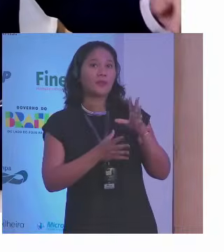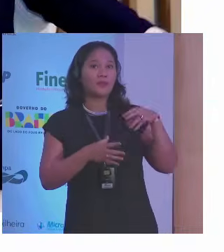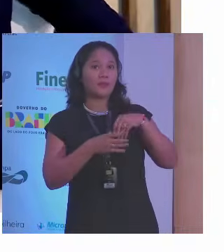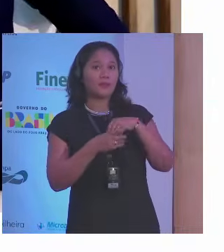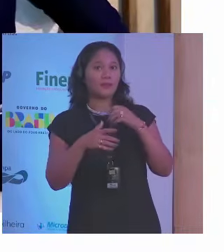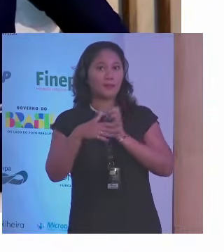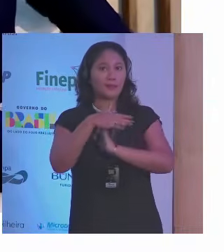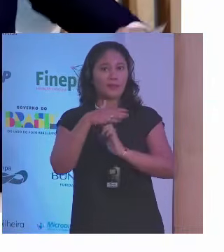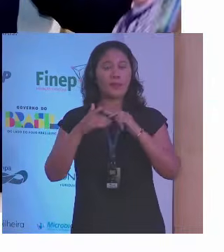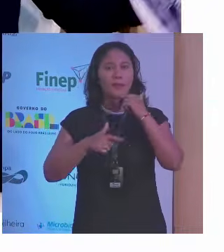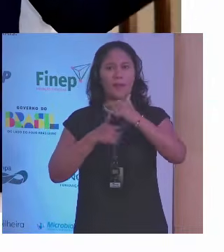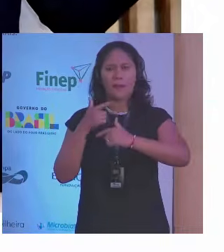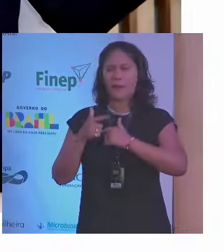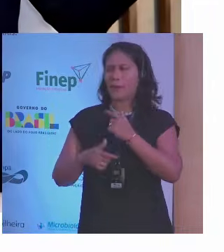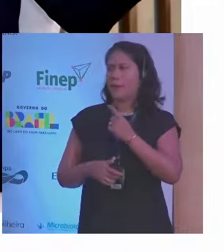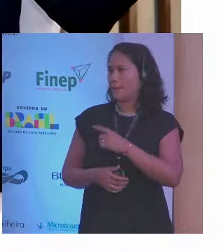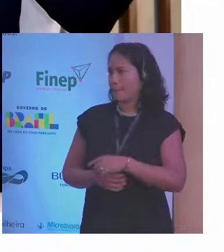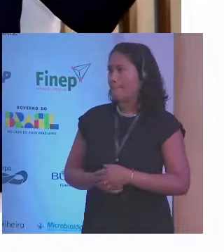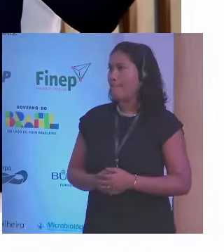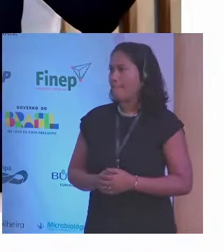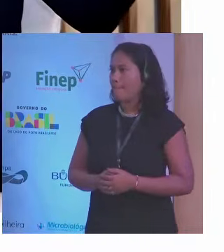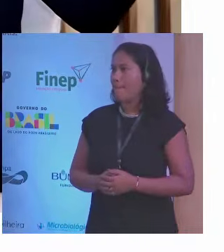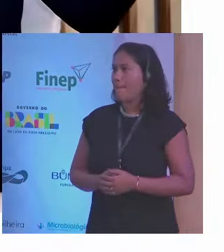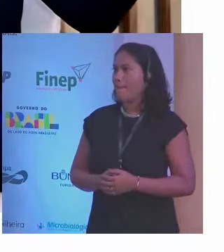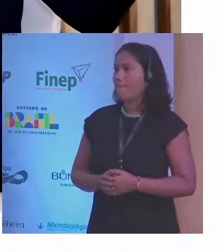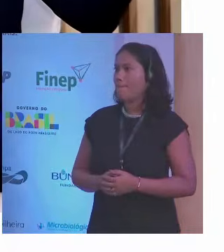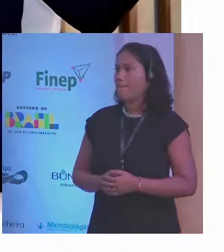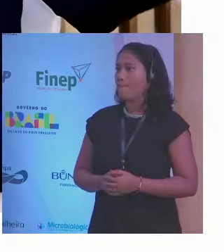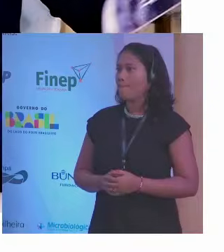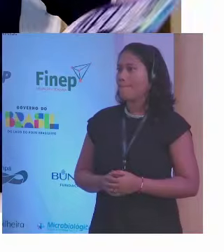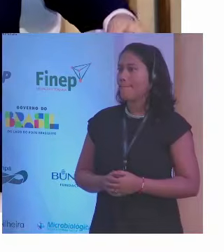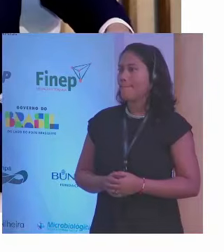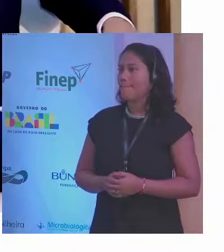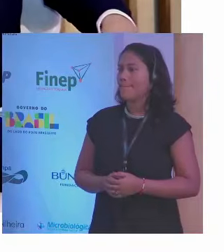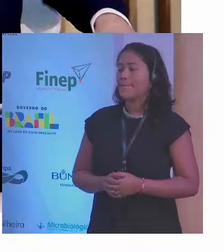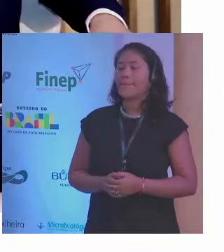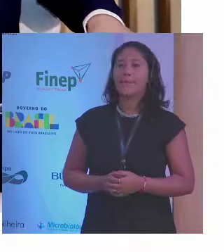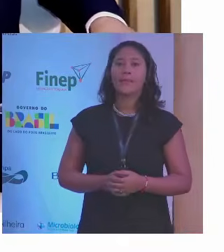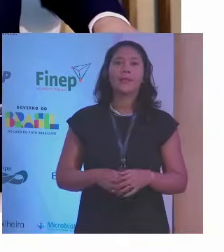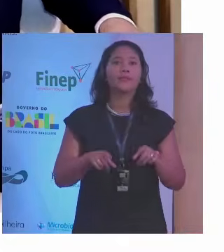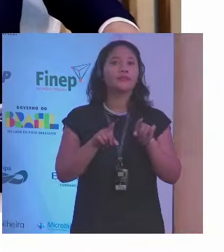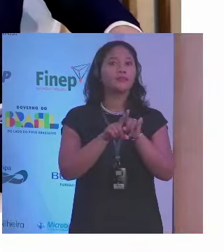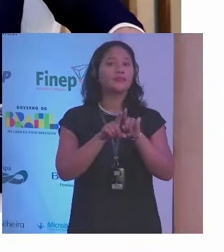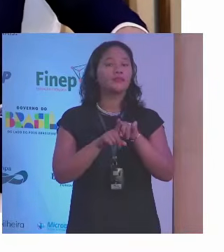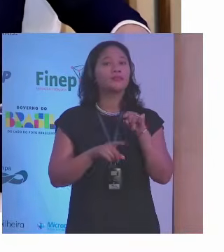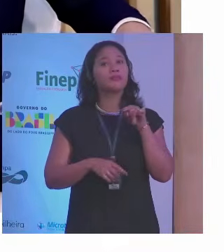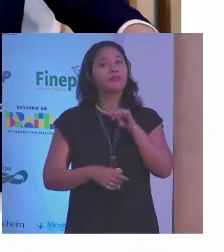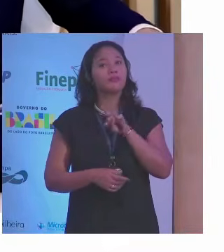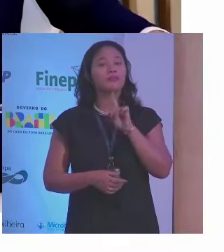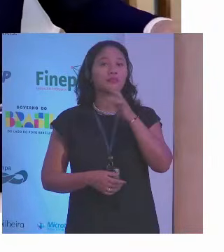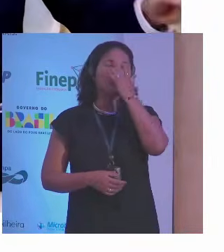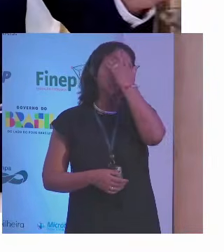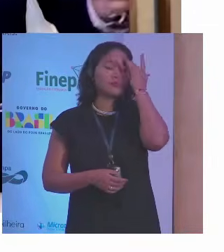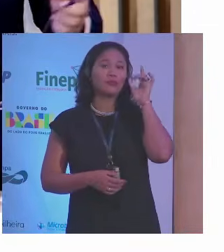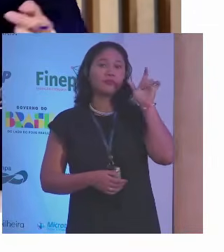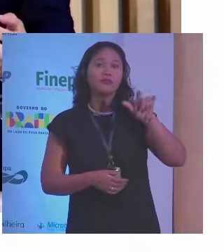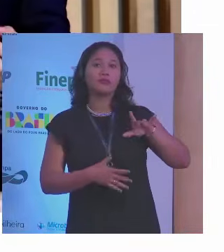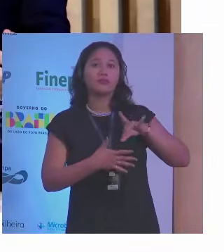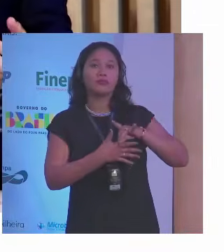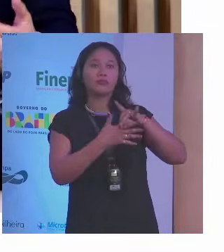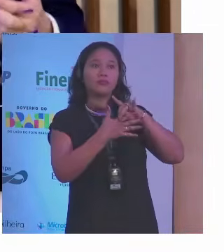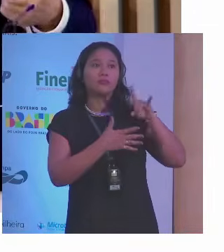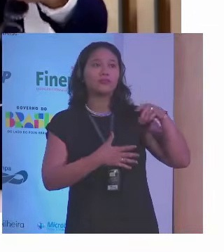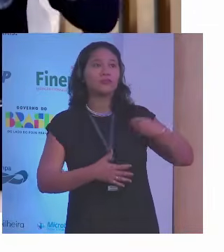And the Karina Foshingman, who is leading this part, is looking at this with the scientists at